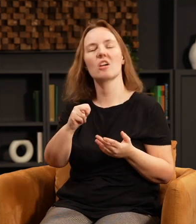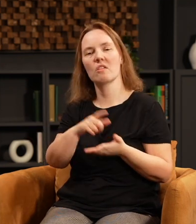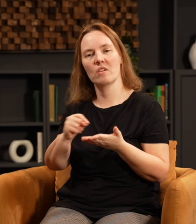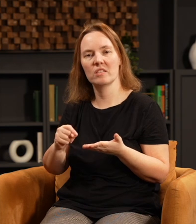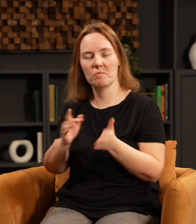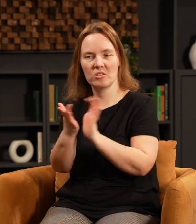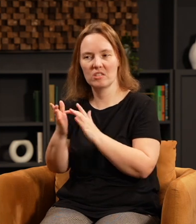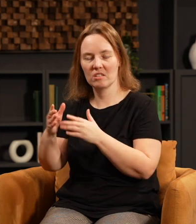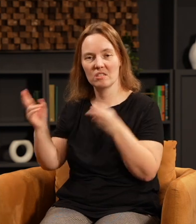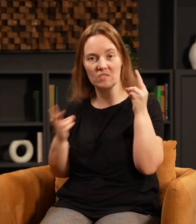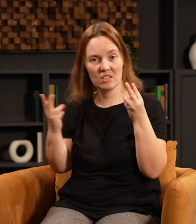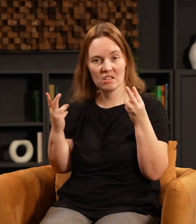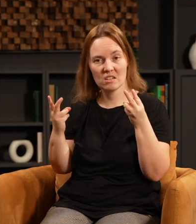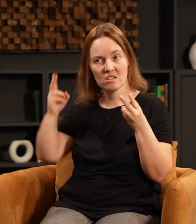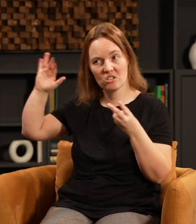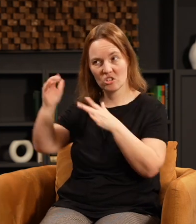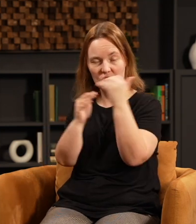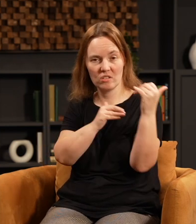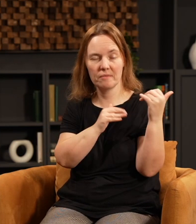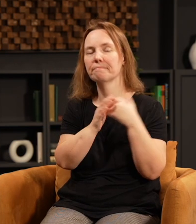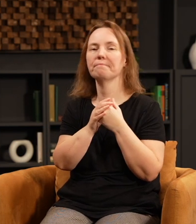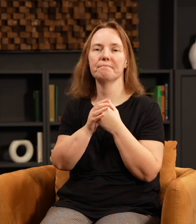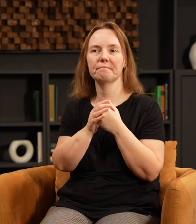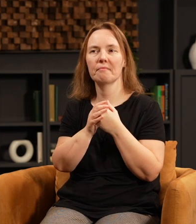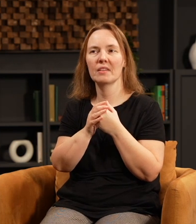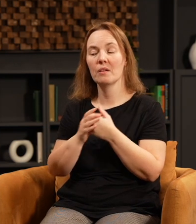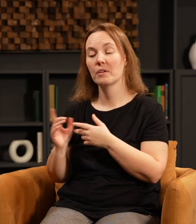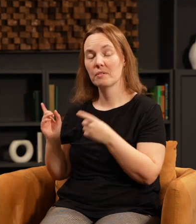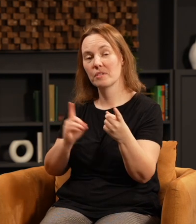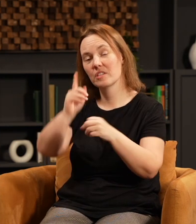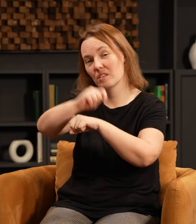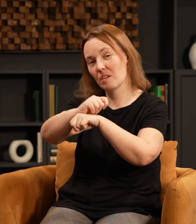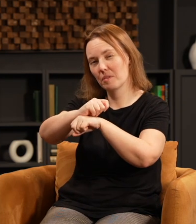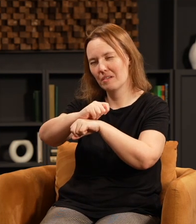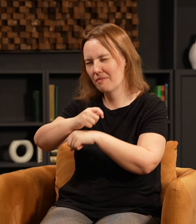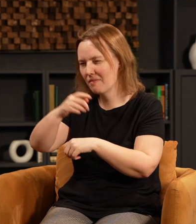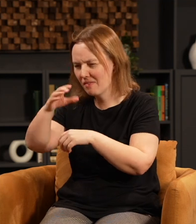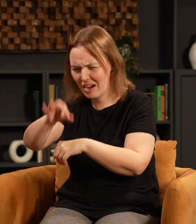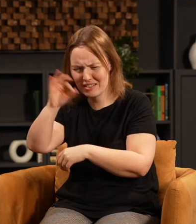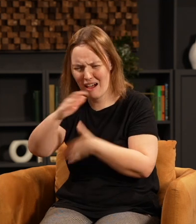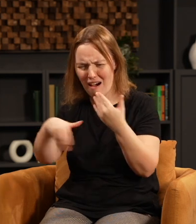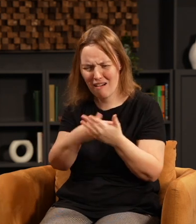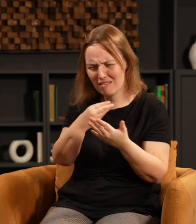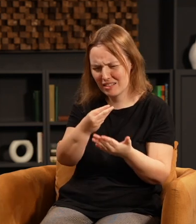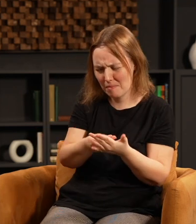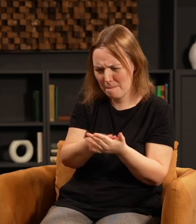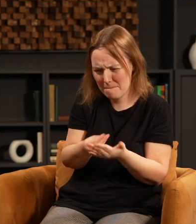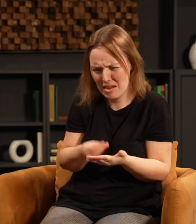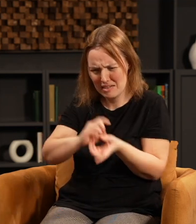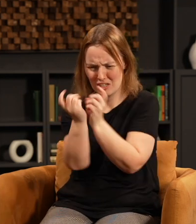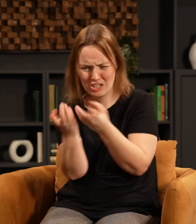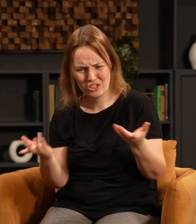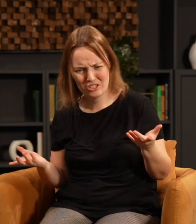chapter 2. And when he gets to Jerusalem in the temple, at the temple, he finds all these money changers. And so John writes this about